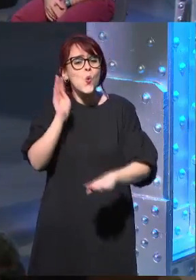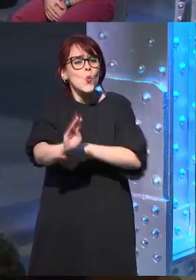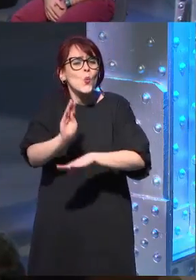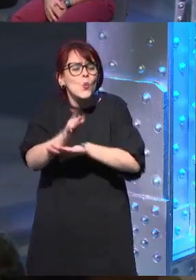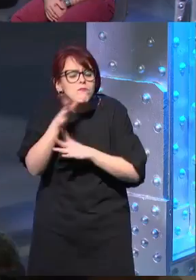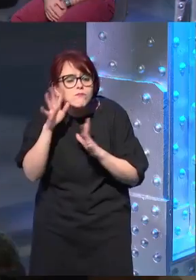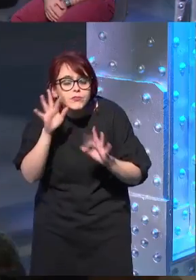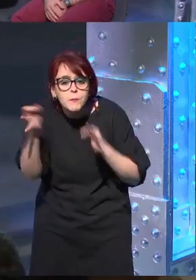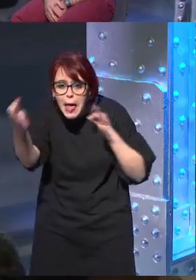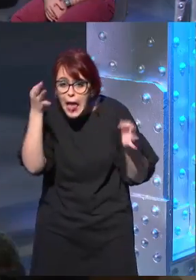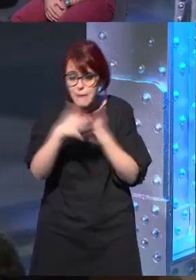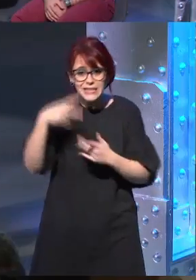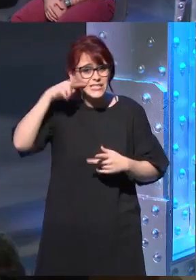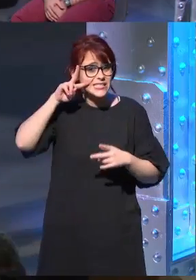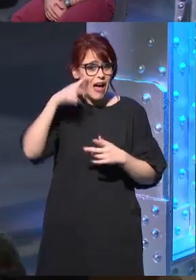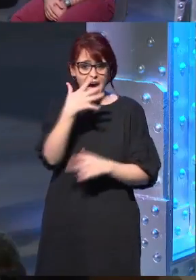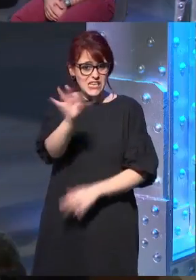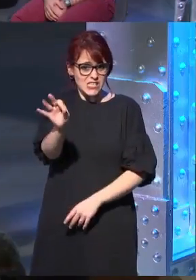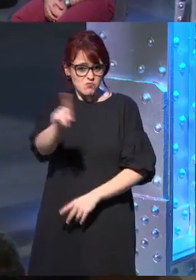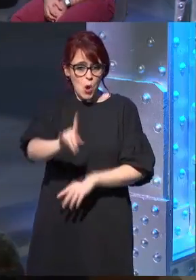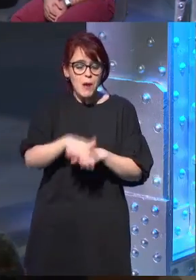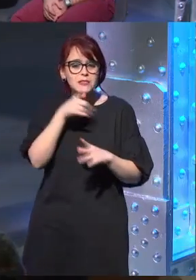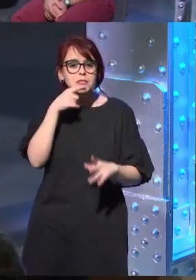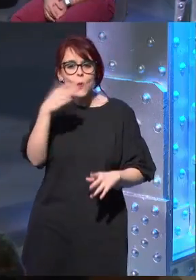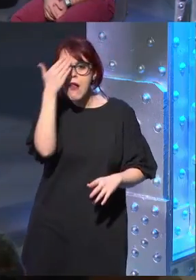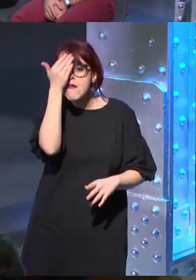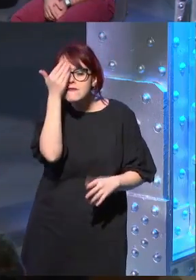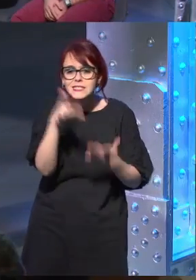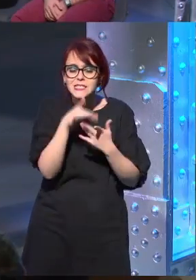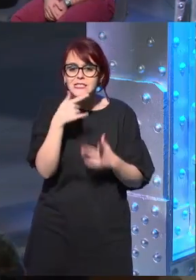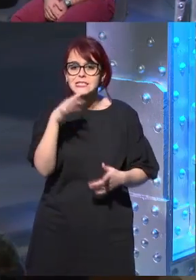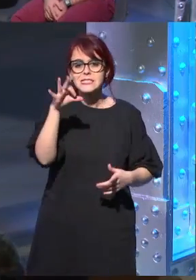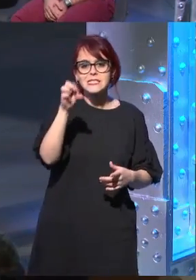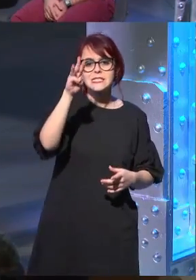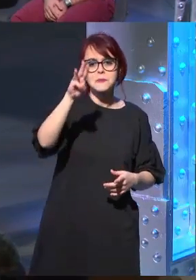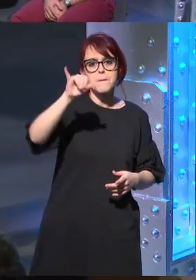be very careful. You don't need to be an expert. You